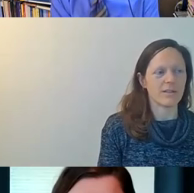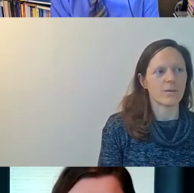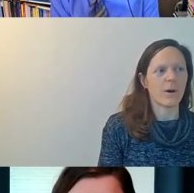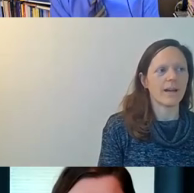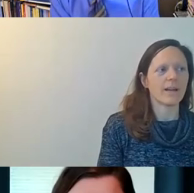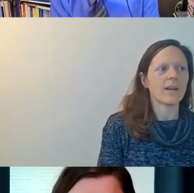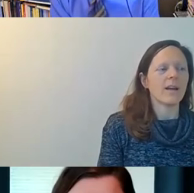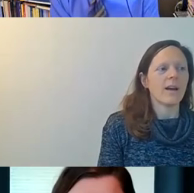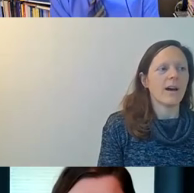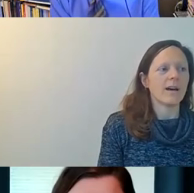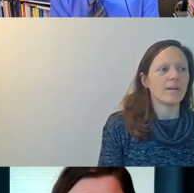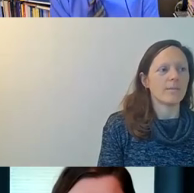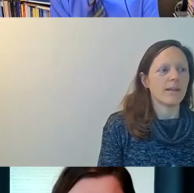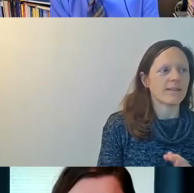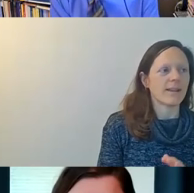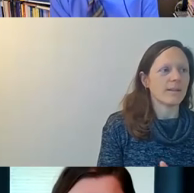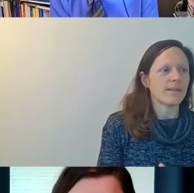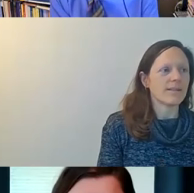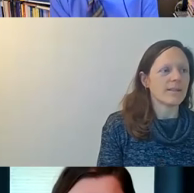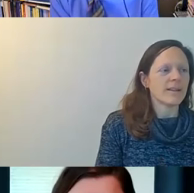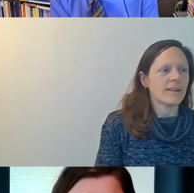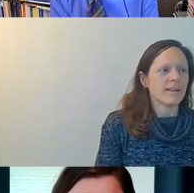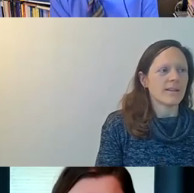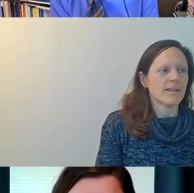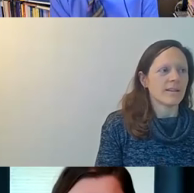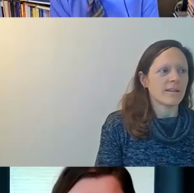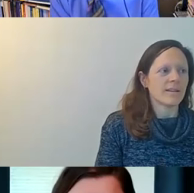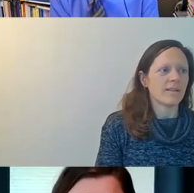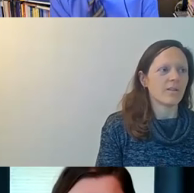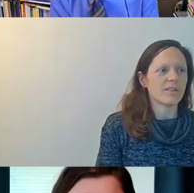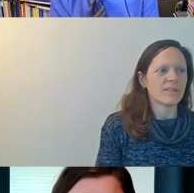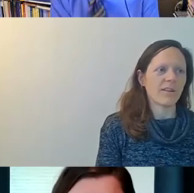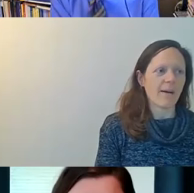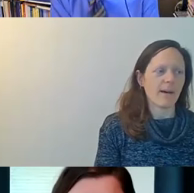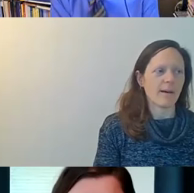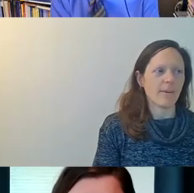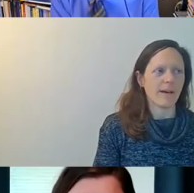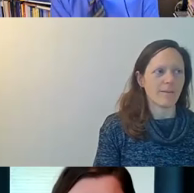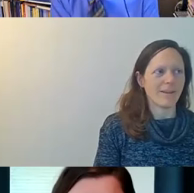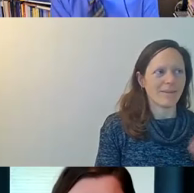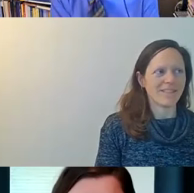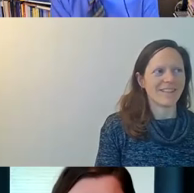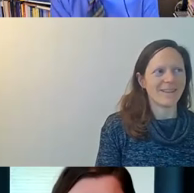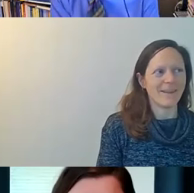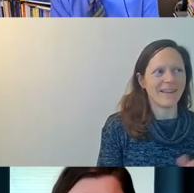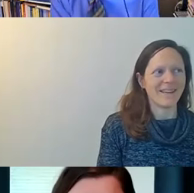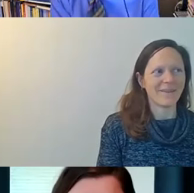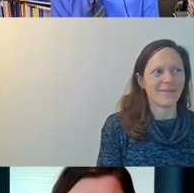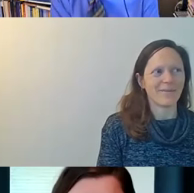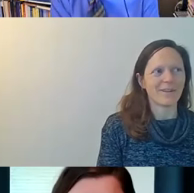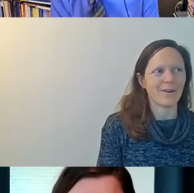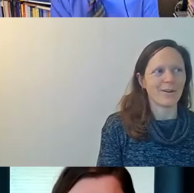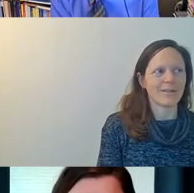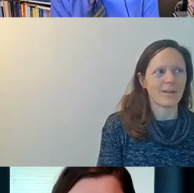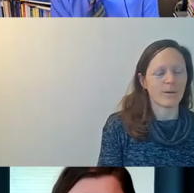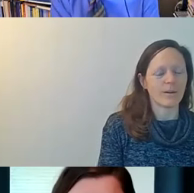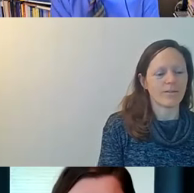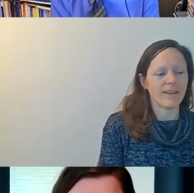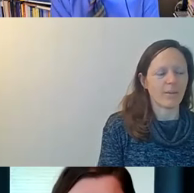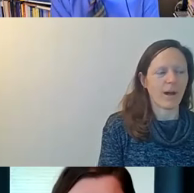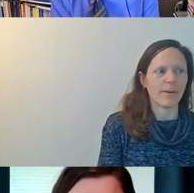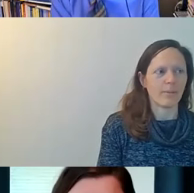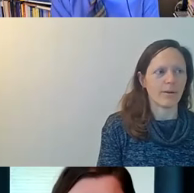teachers nationwide. Next slide, please. So just to wrap up, as I mentioned at the beginning, we really focused on the